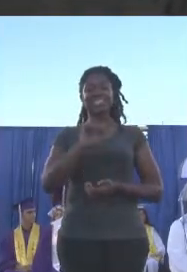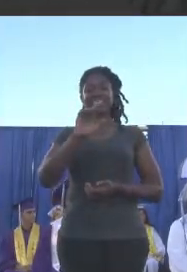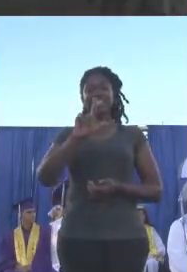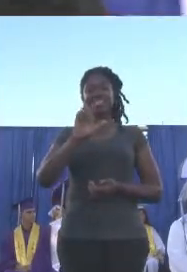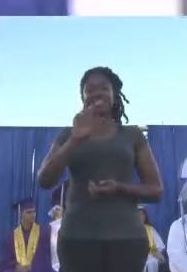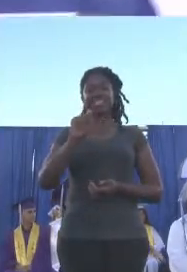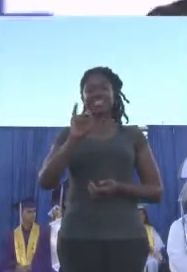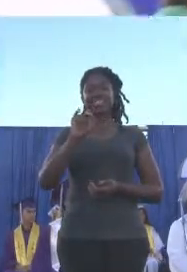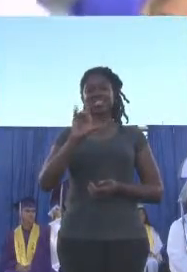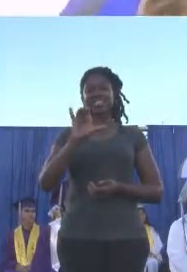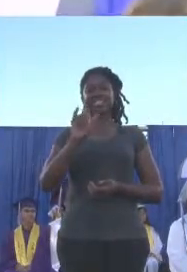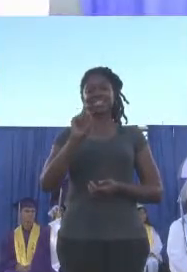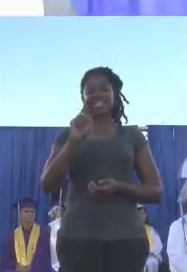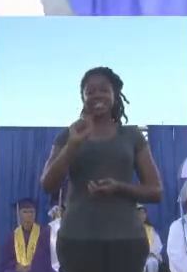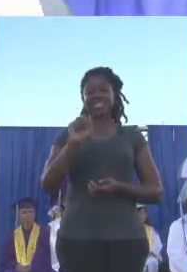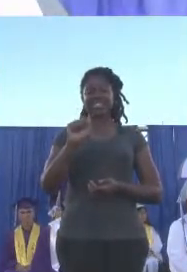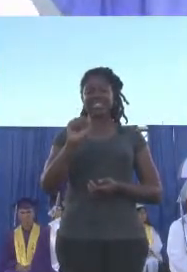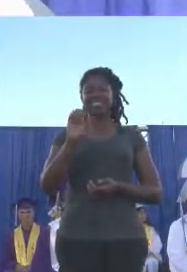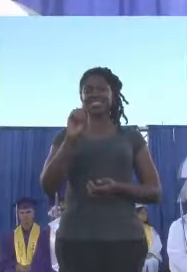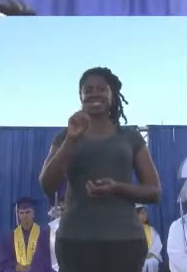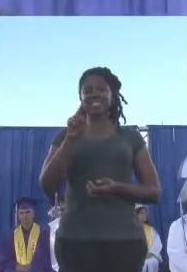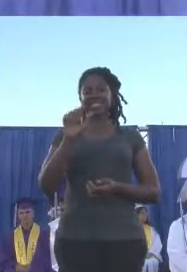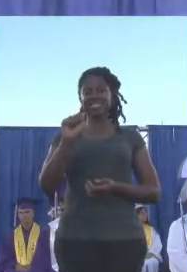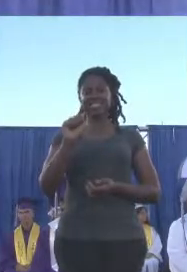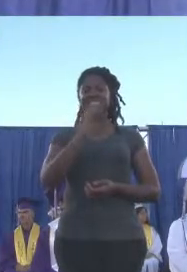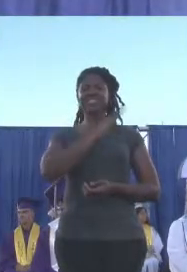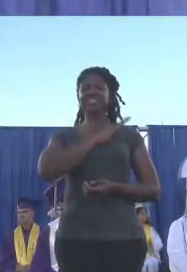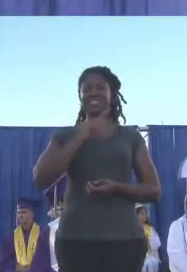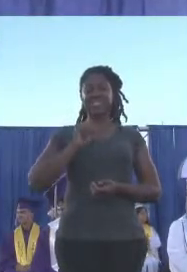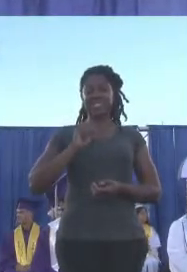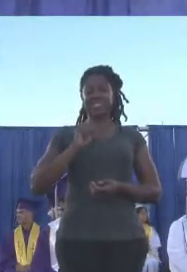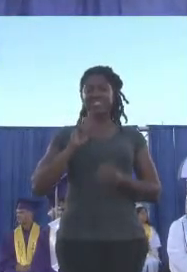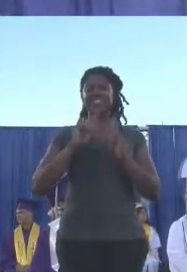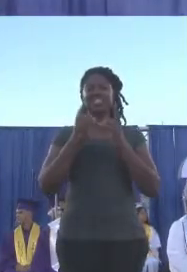Leticia Ozuna, Board Trustee, District 3.